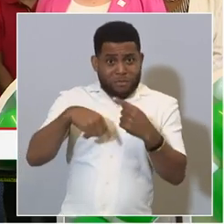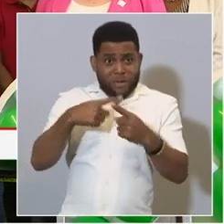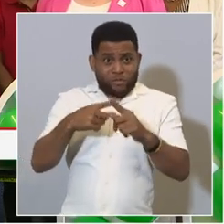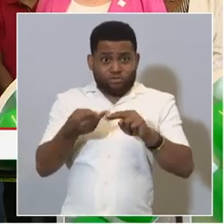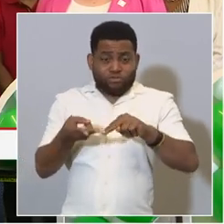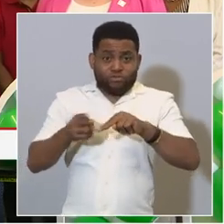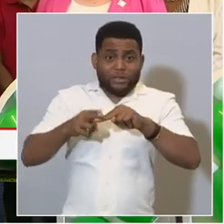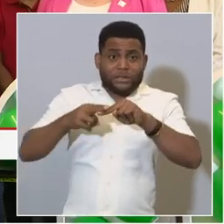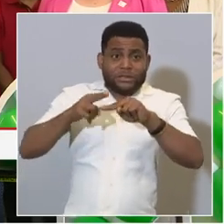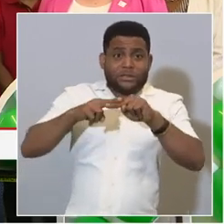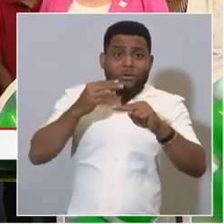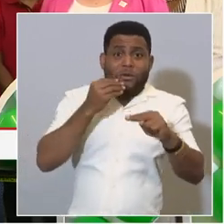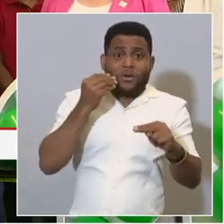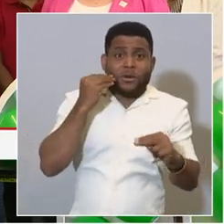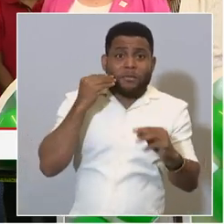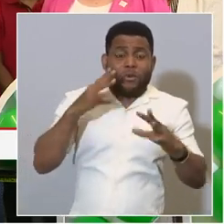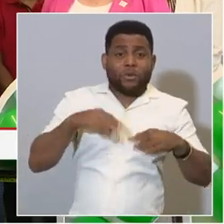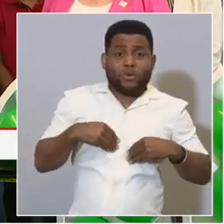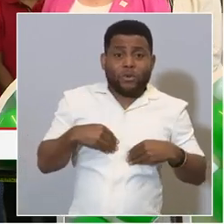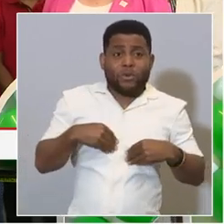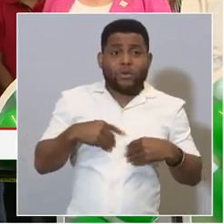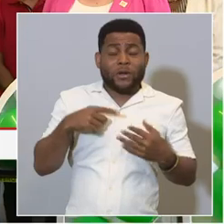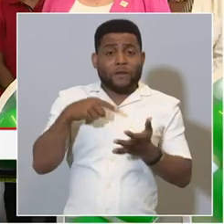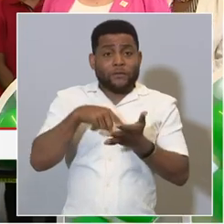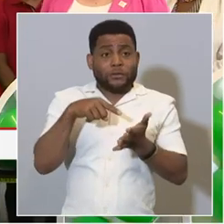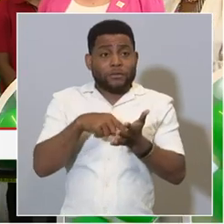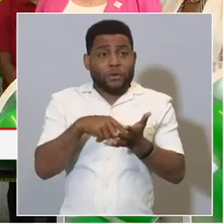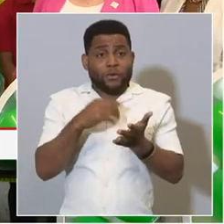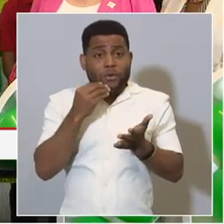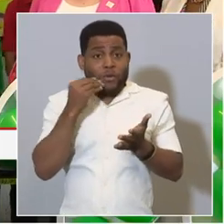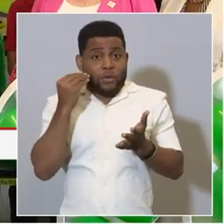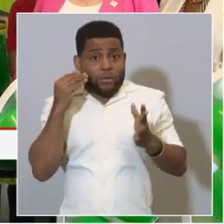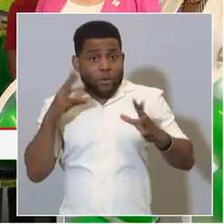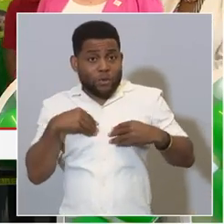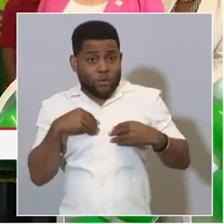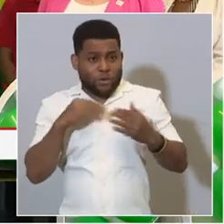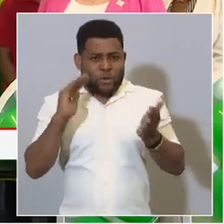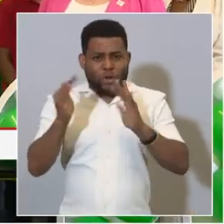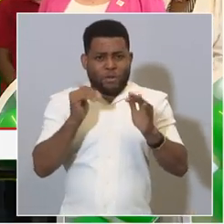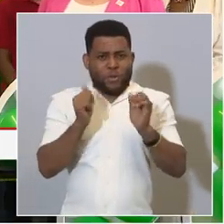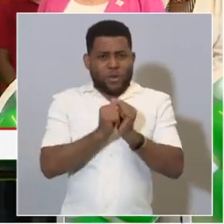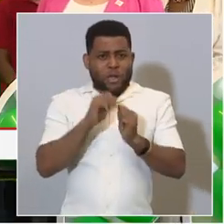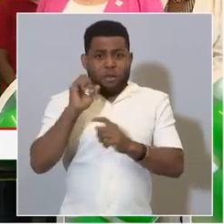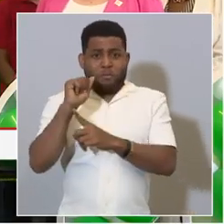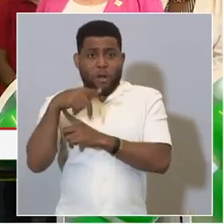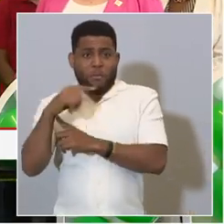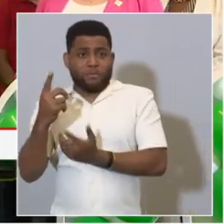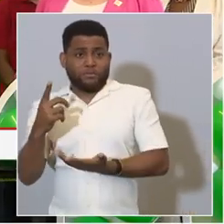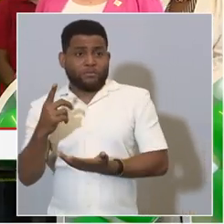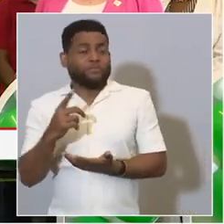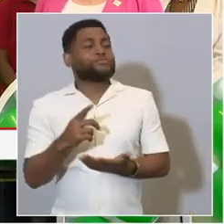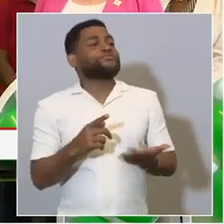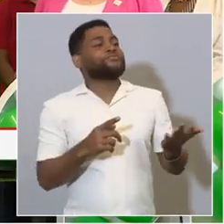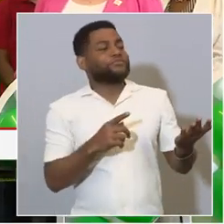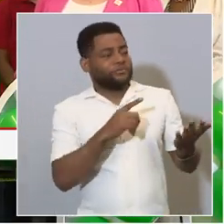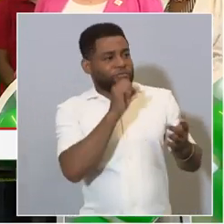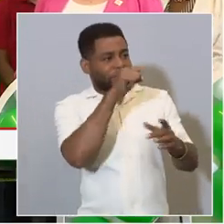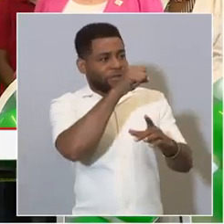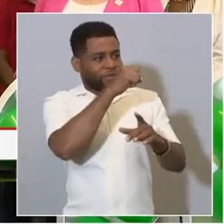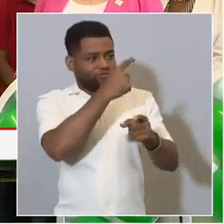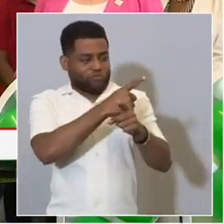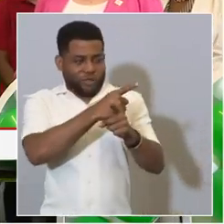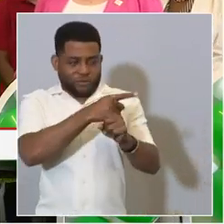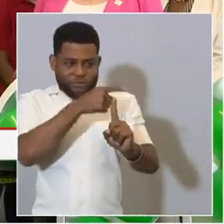home ownership as well and affordable homes? I know that's a challenge as well. No, for sure. And you heard the deputy mayor mention